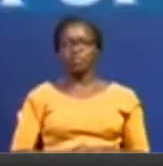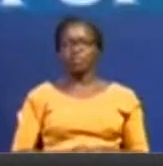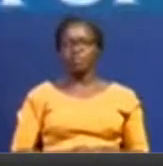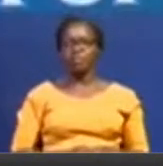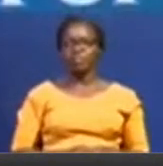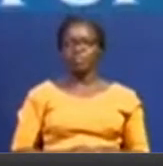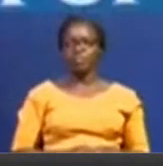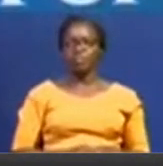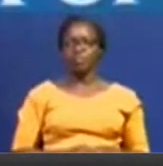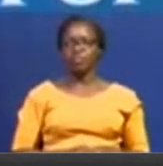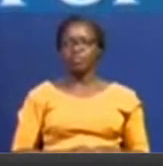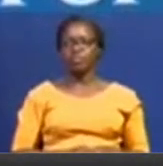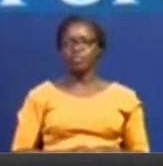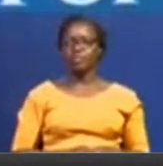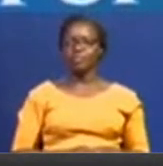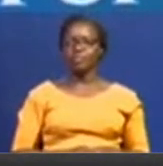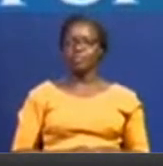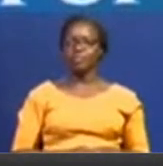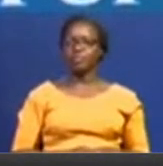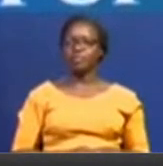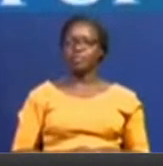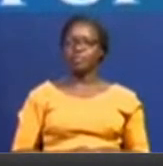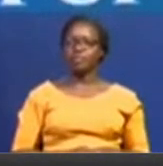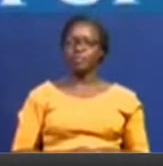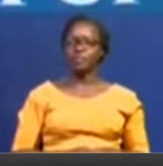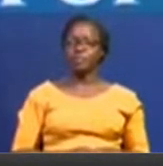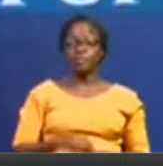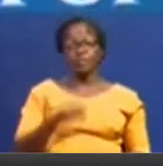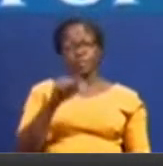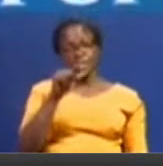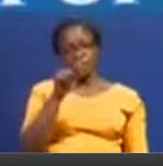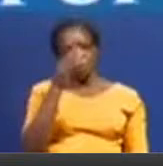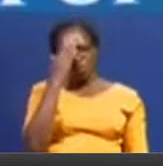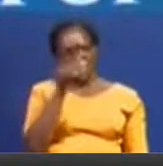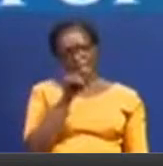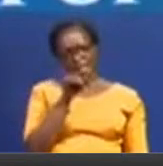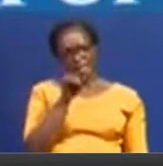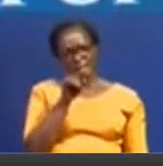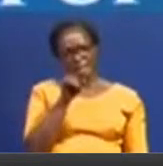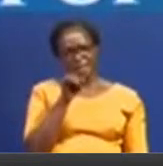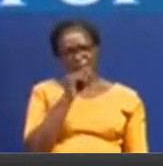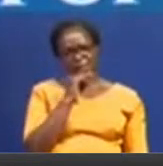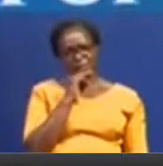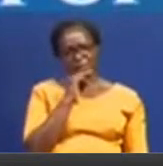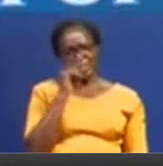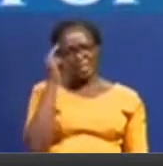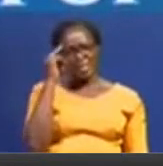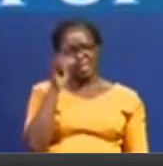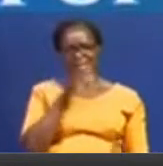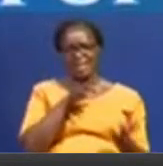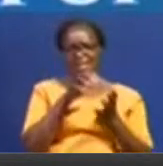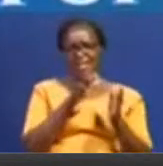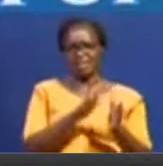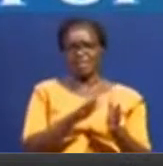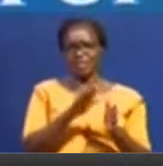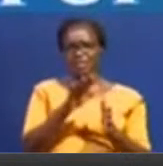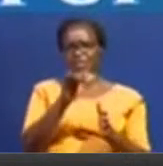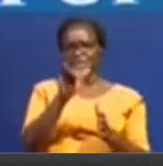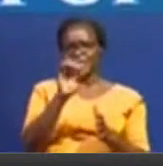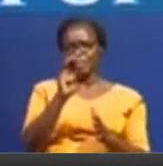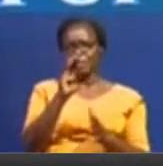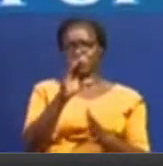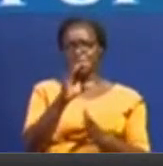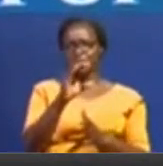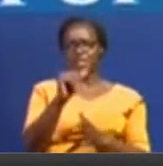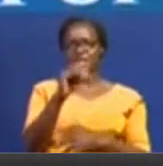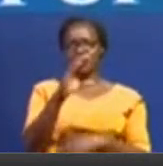Linda. Thank you, Chairman. Now, Lilian, why do you think the drafters of the IEBC